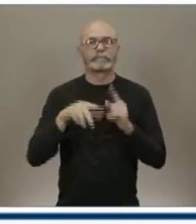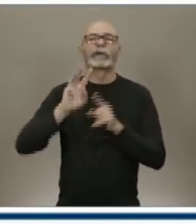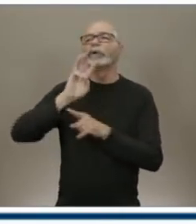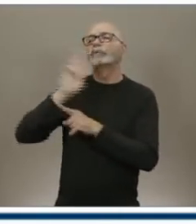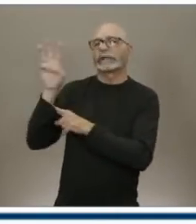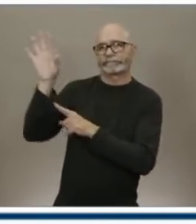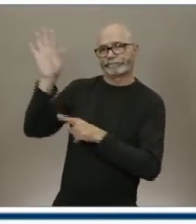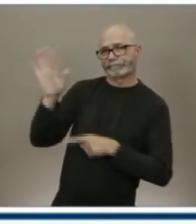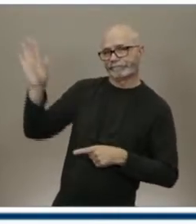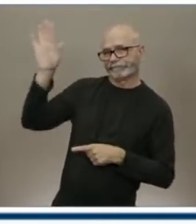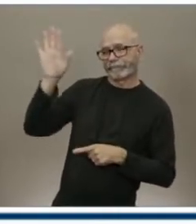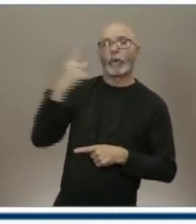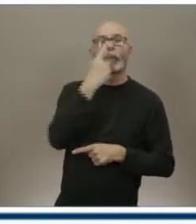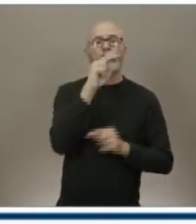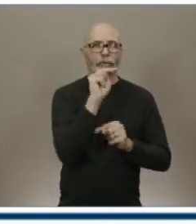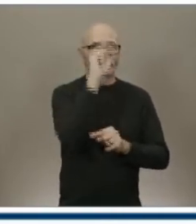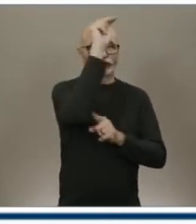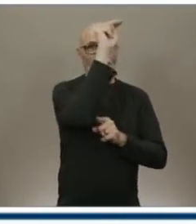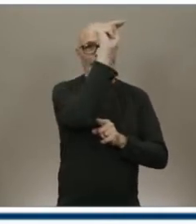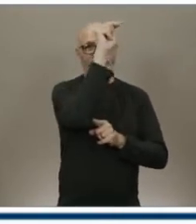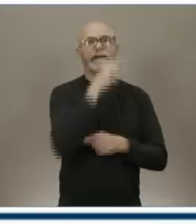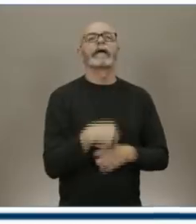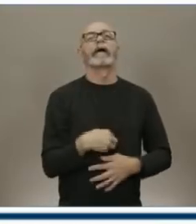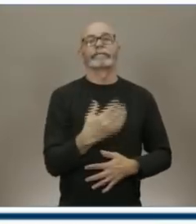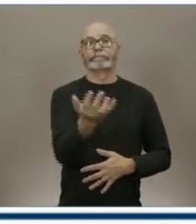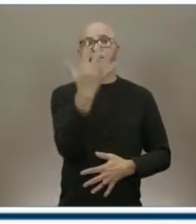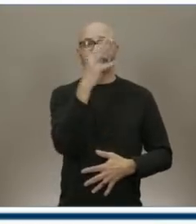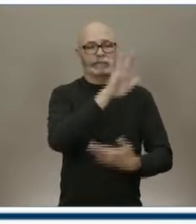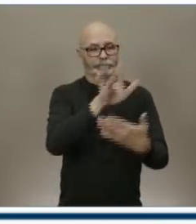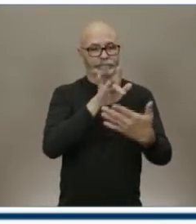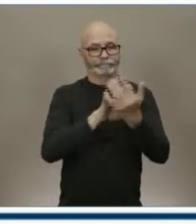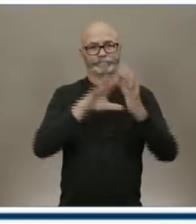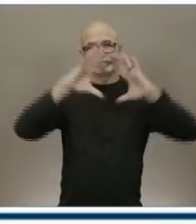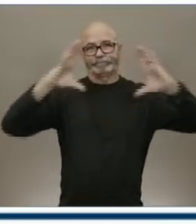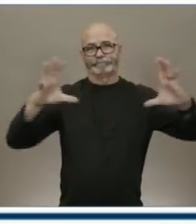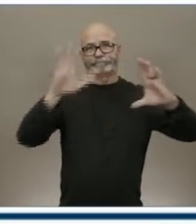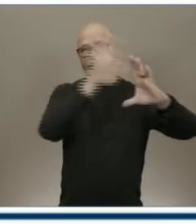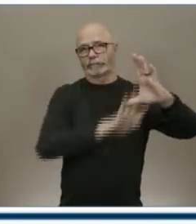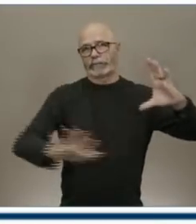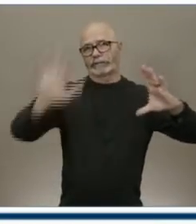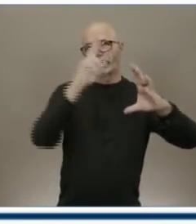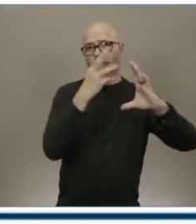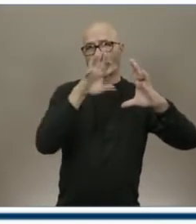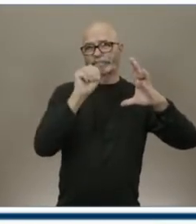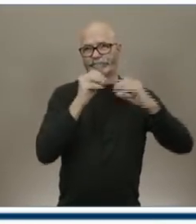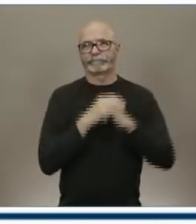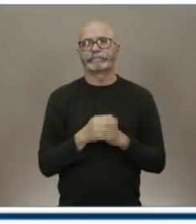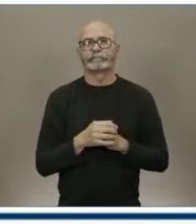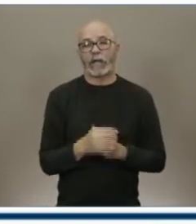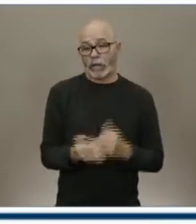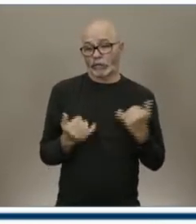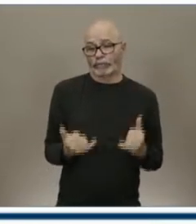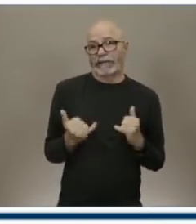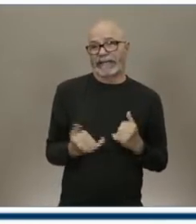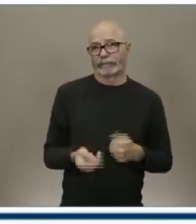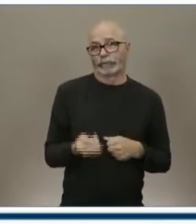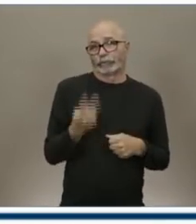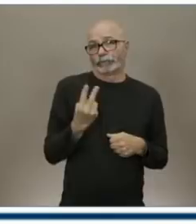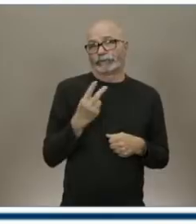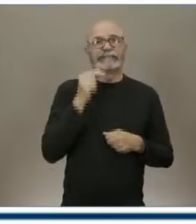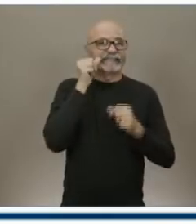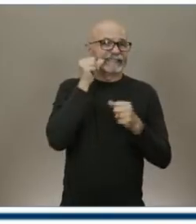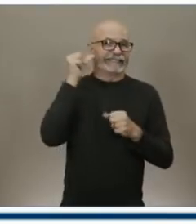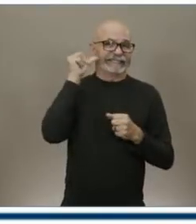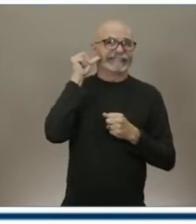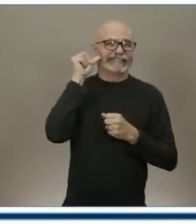1 in the Northern Zone, and 5 are in the Central Zone. 2 of today's positive cases and 2 from yesterday are connected